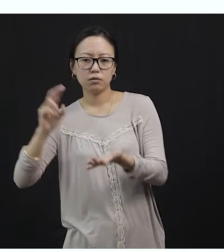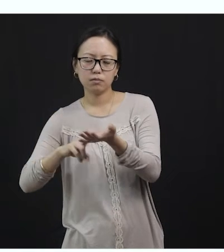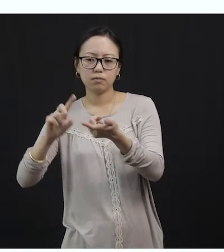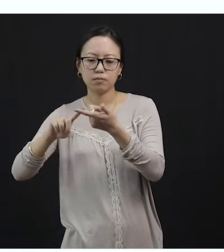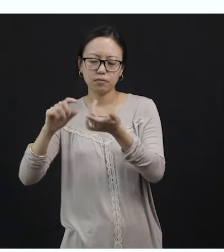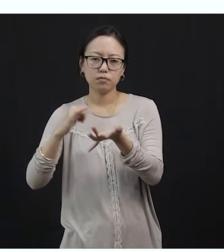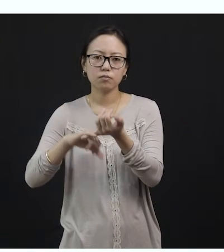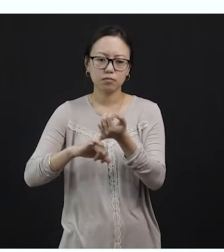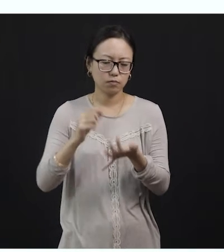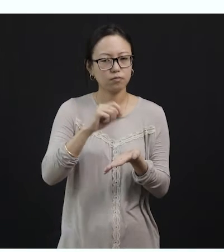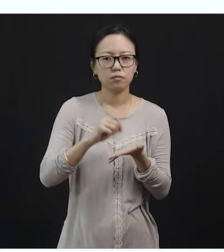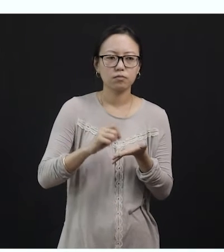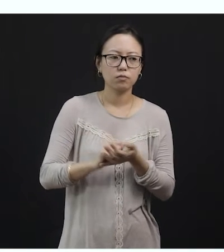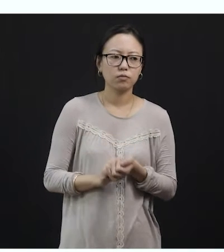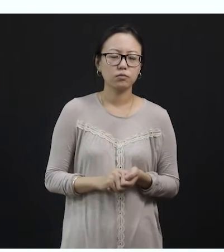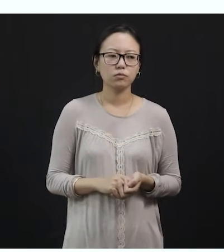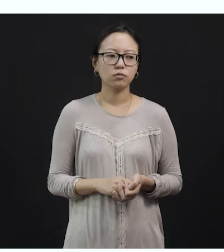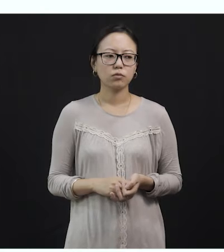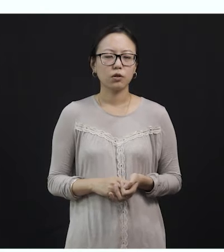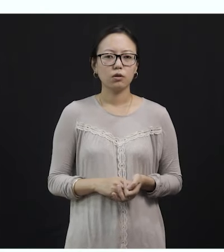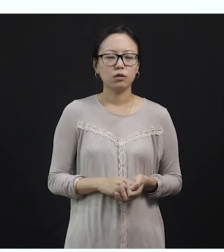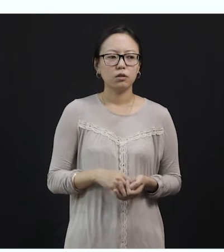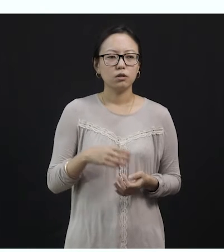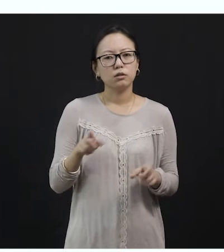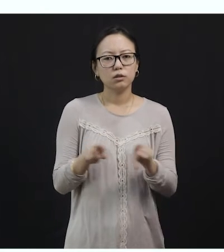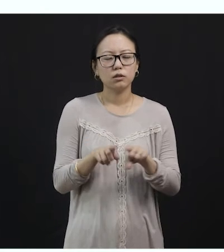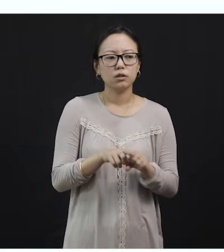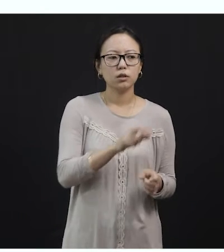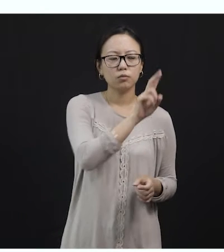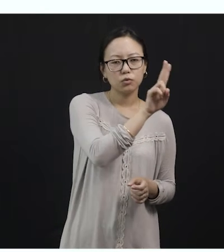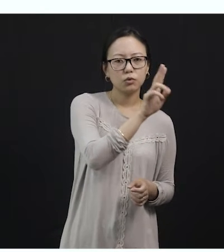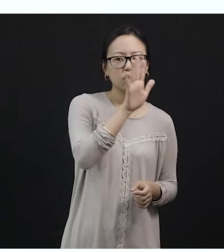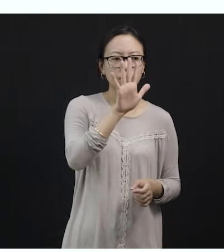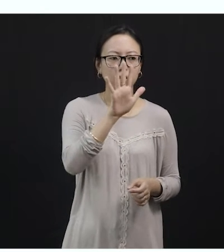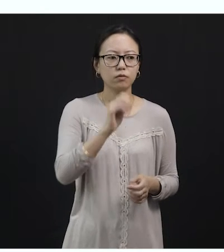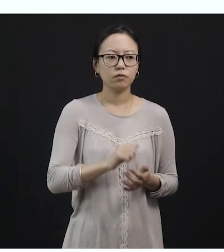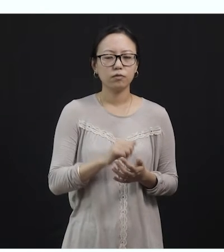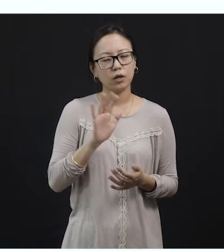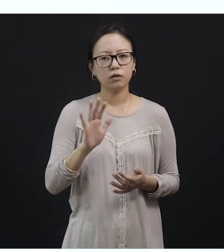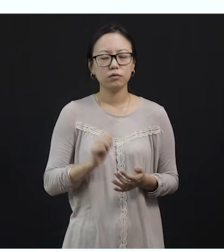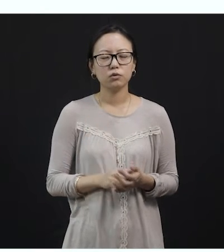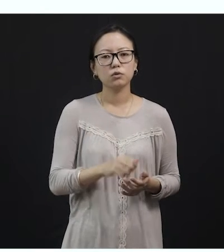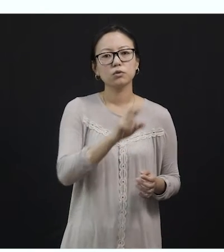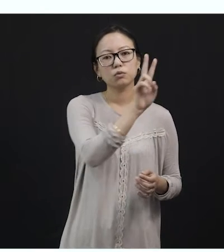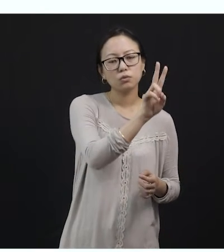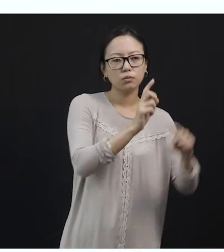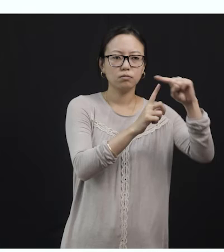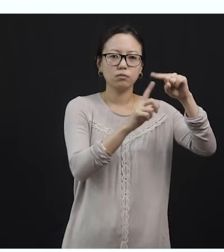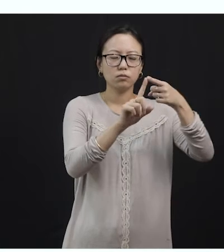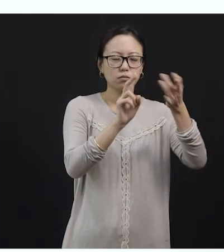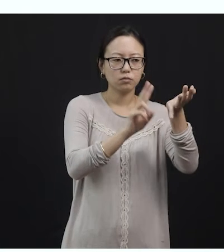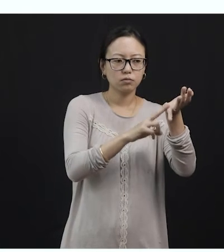36. Similarly, 2 we will write as tens and 5 in